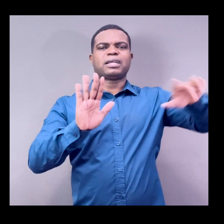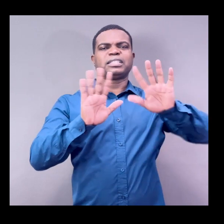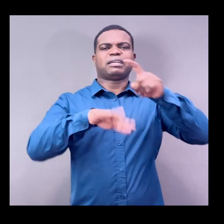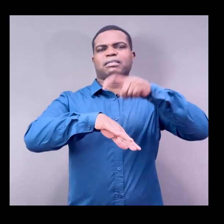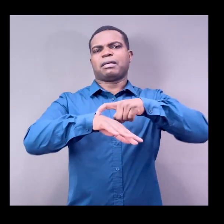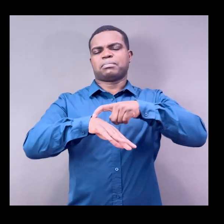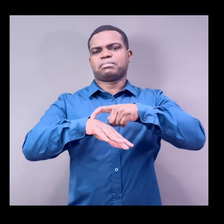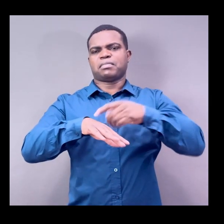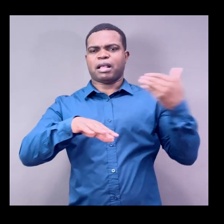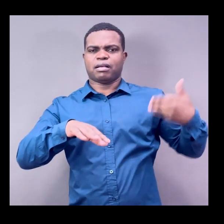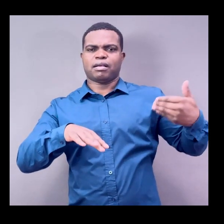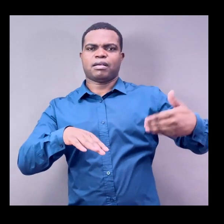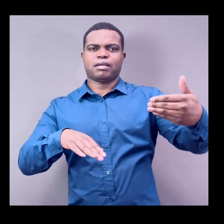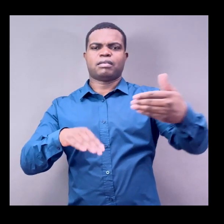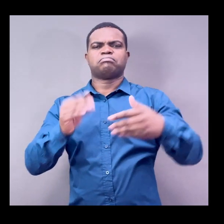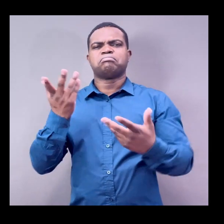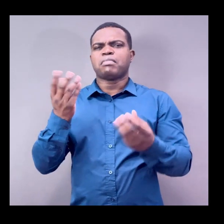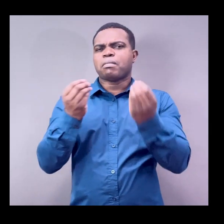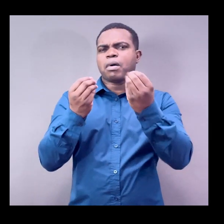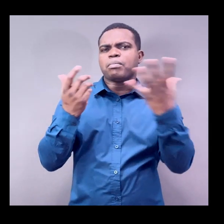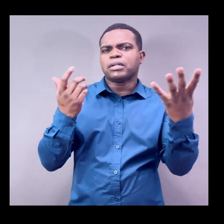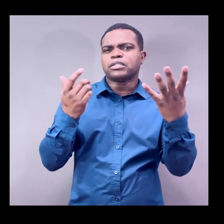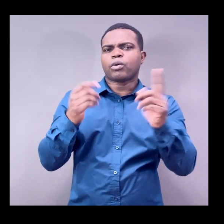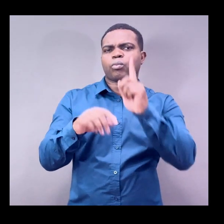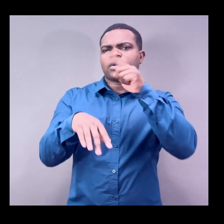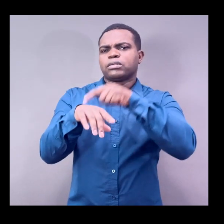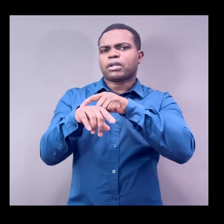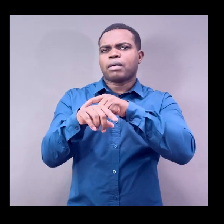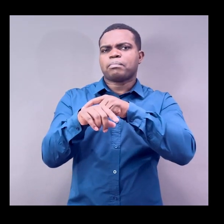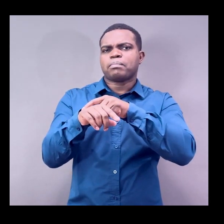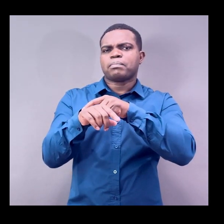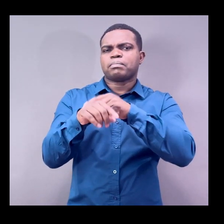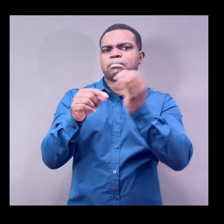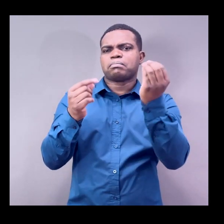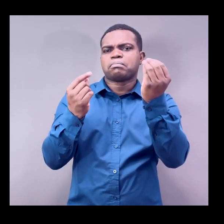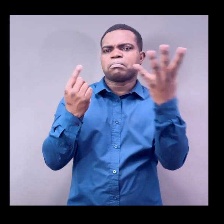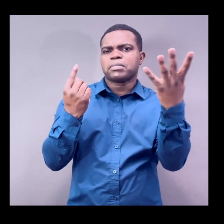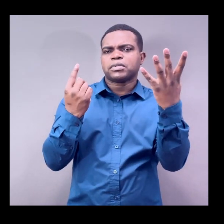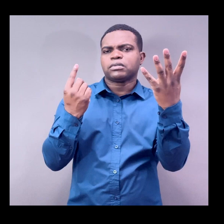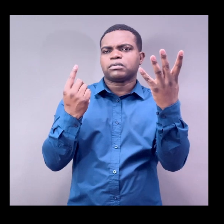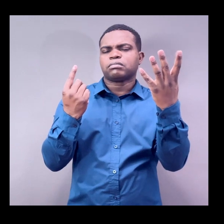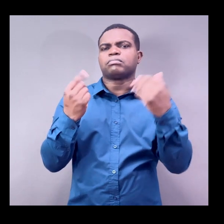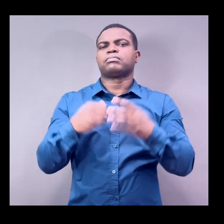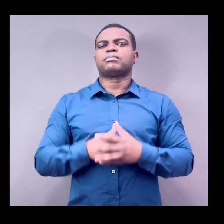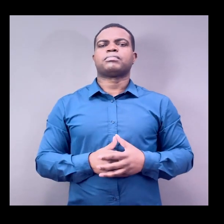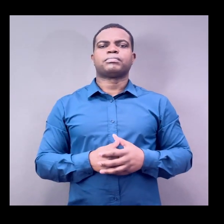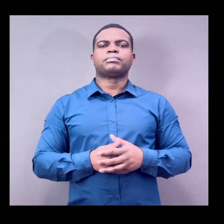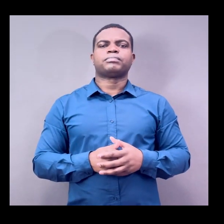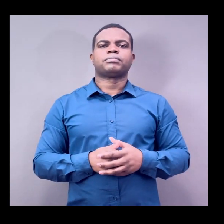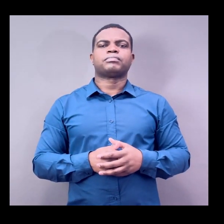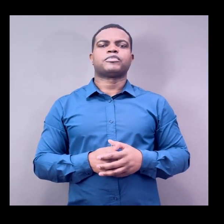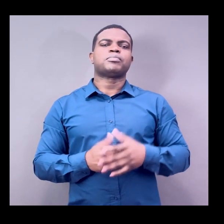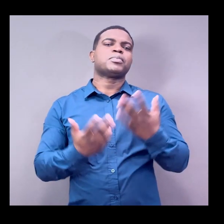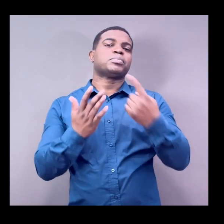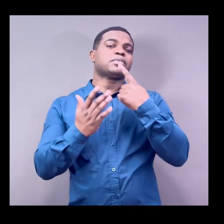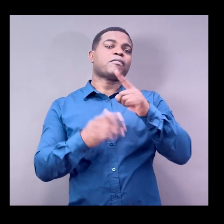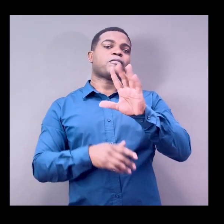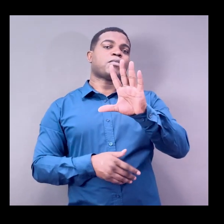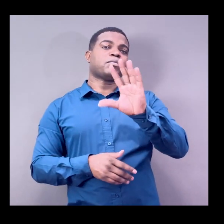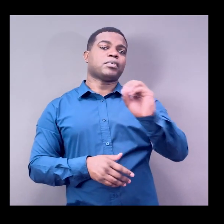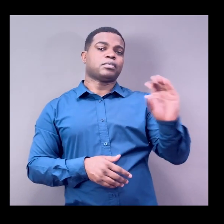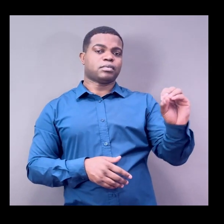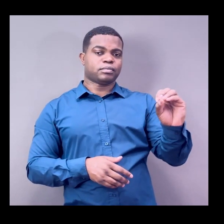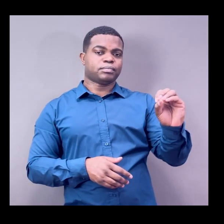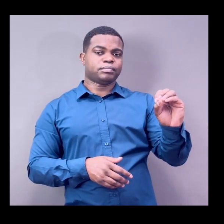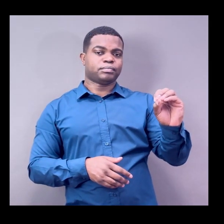that is the frequency. So what is the unit cost? So let's say maybe you want to pay the trainers. If the unit cost is